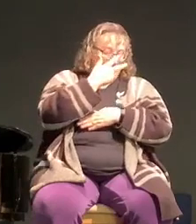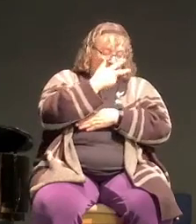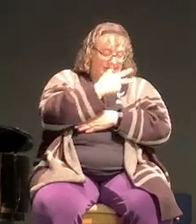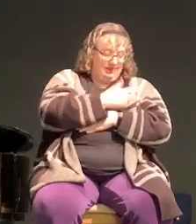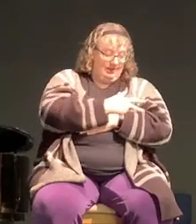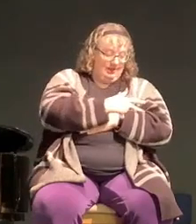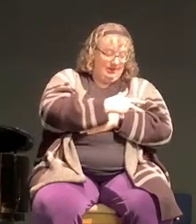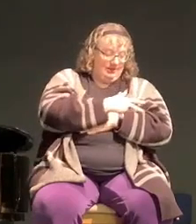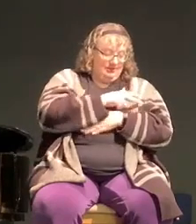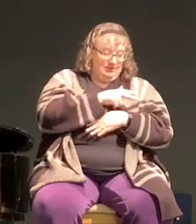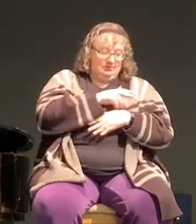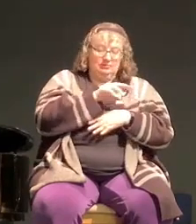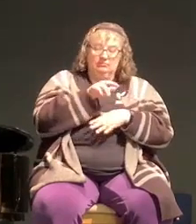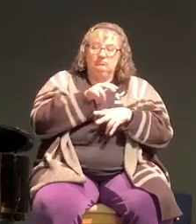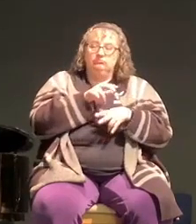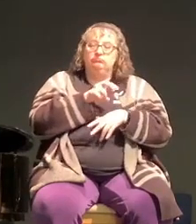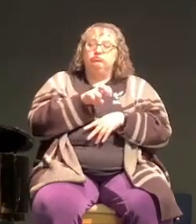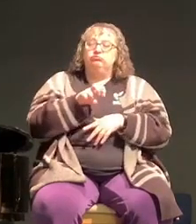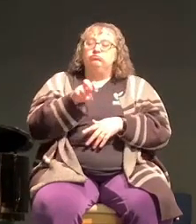3 days.